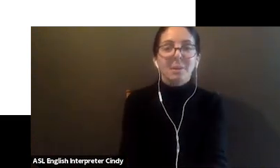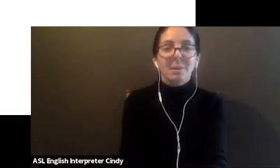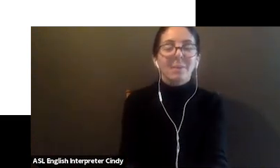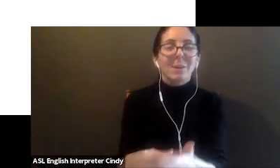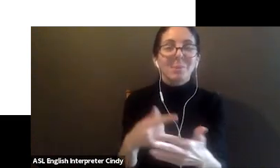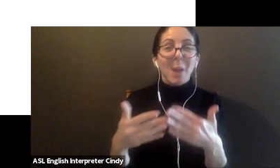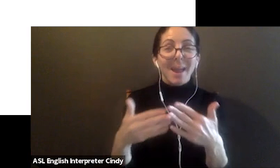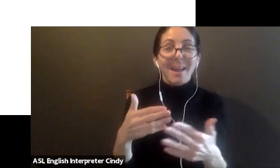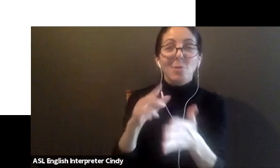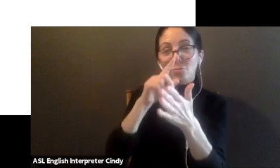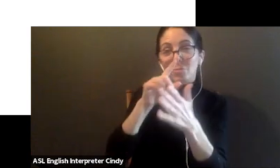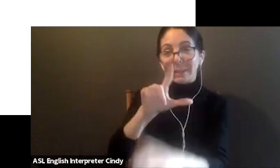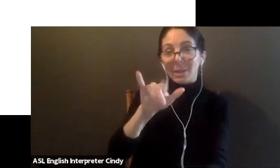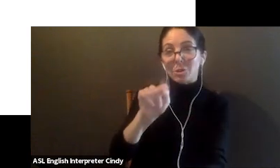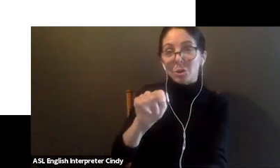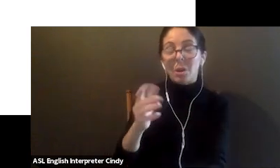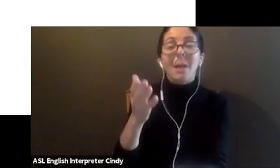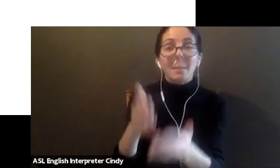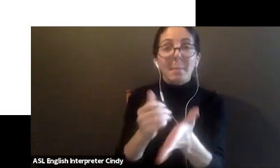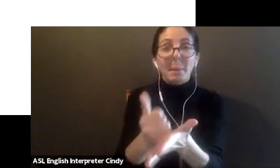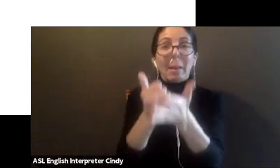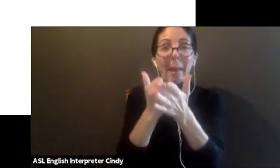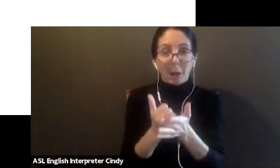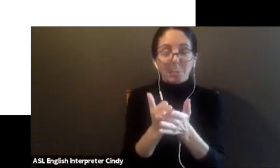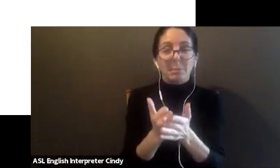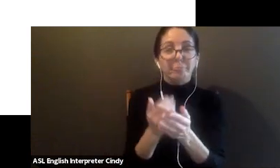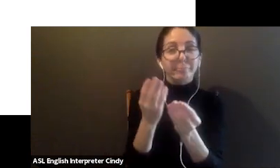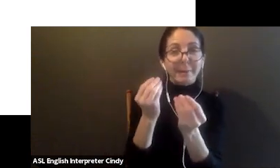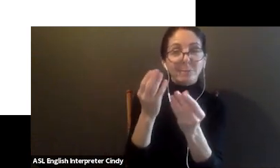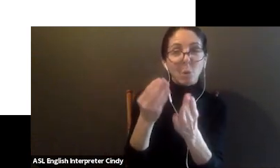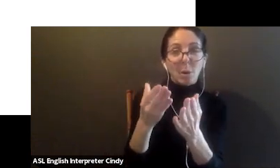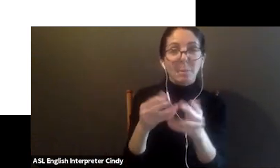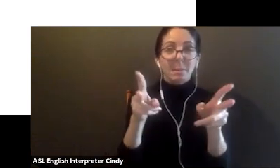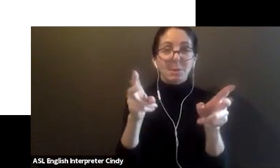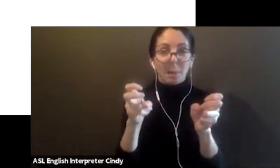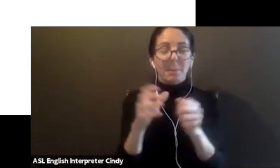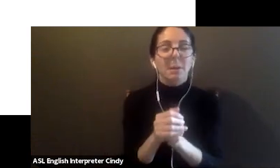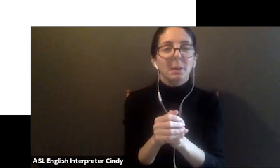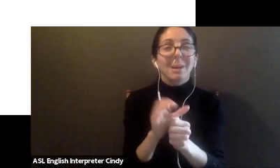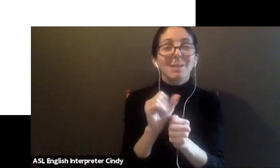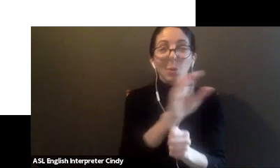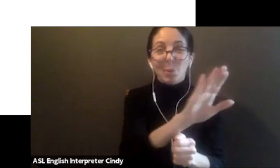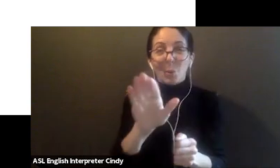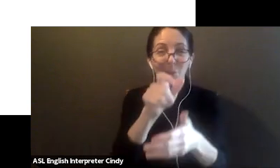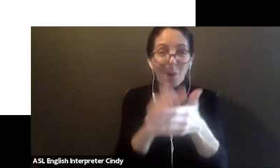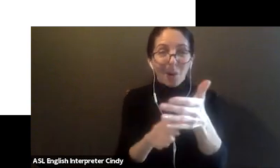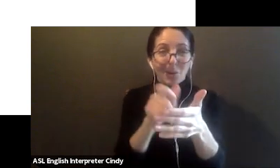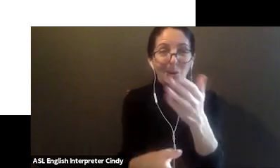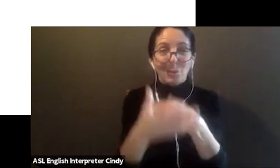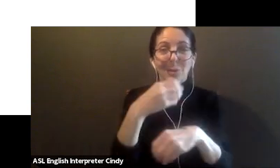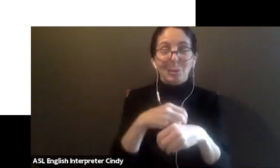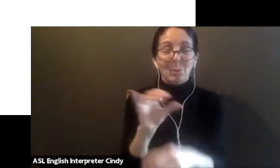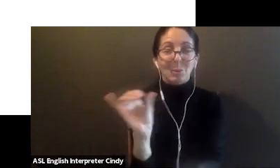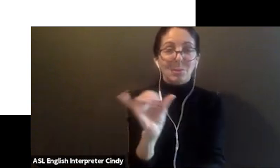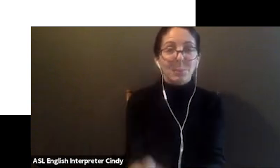literature that may be of interest to our topic as well. So we will be capturing that information too.